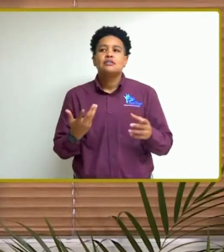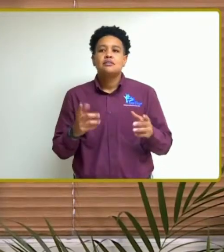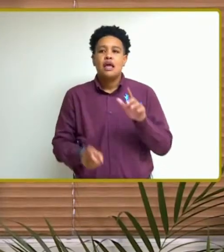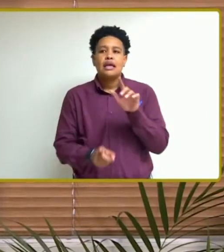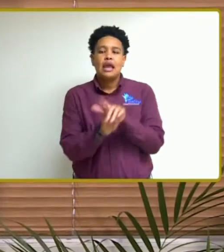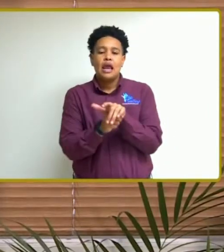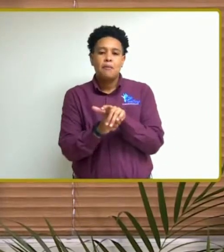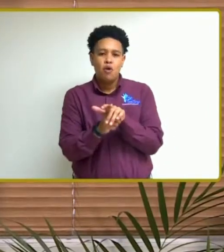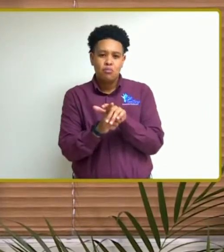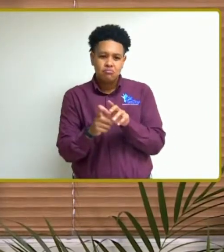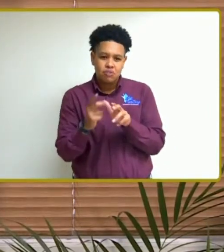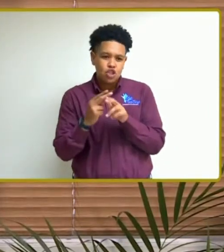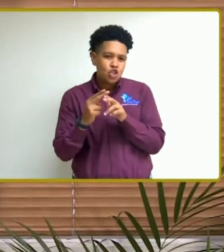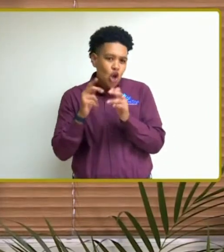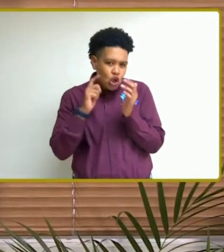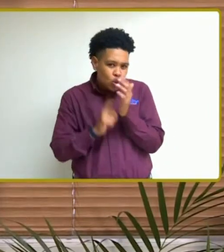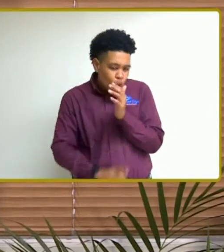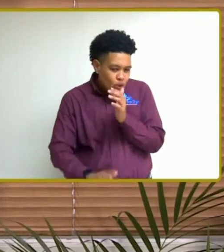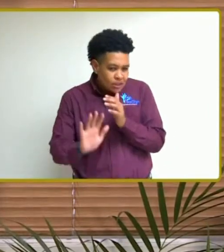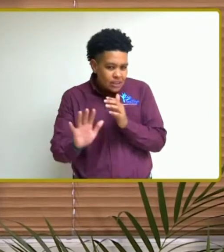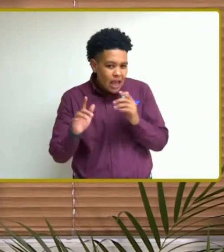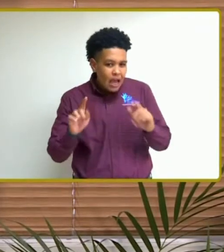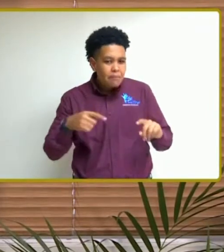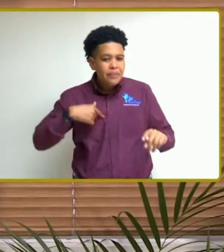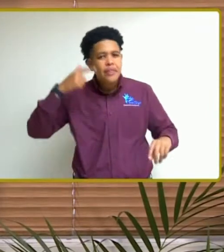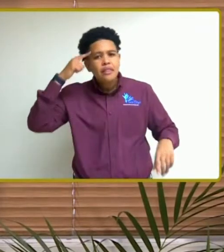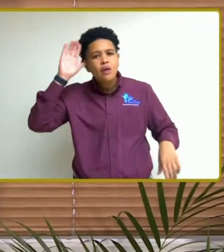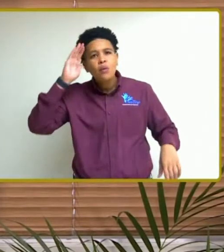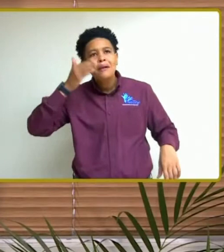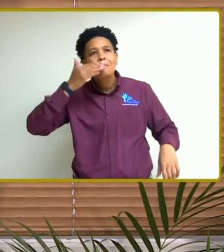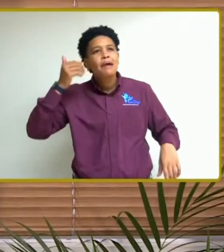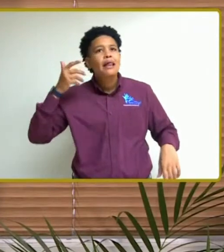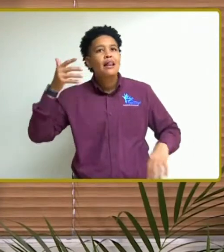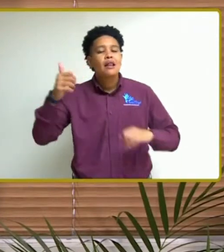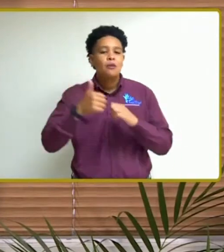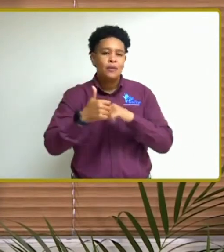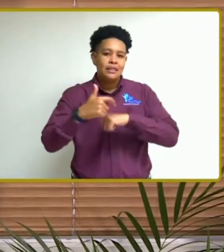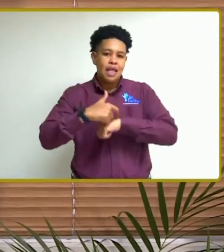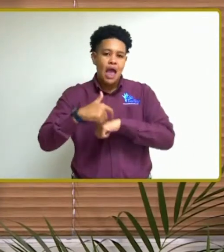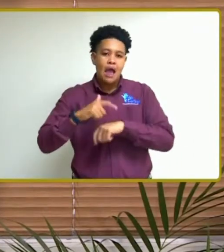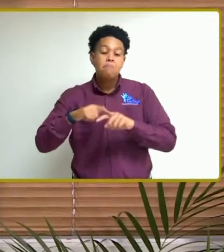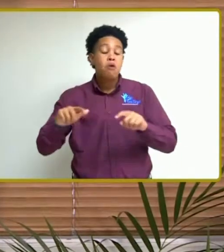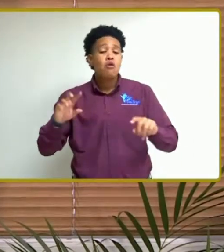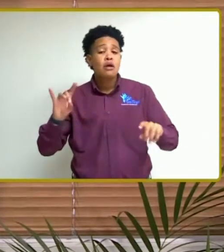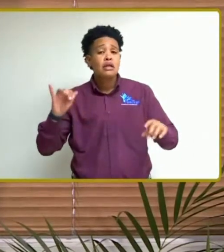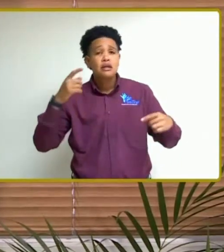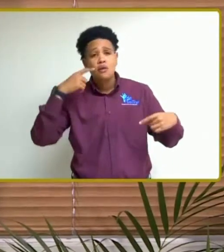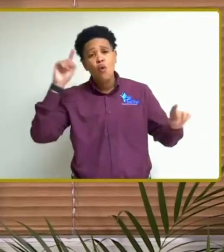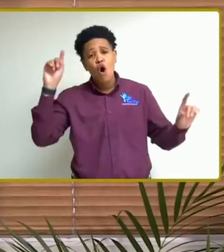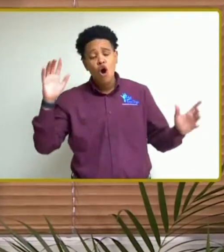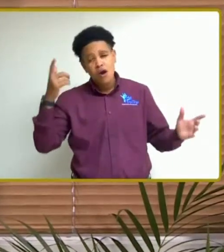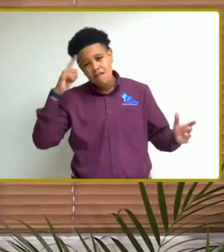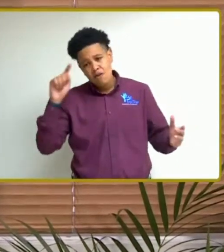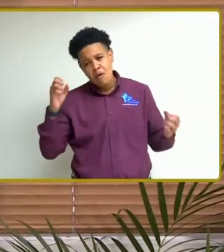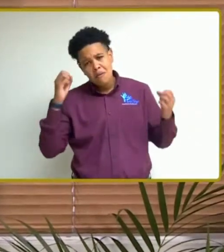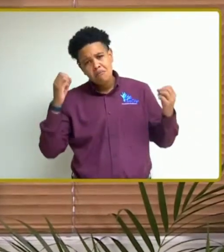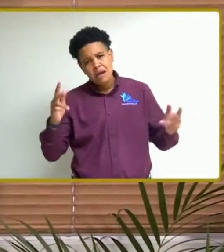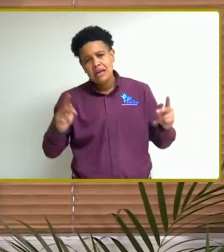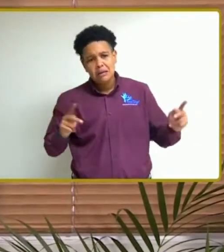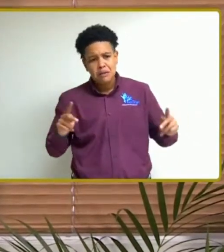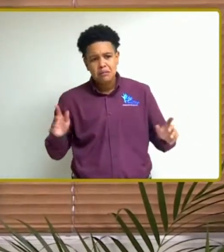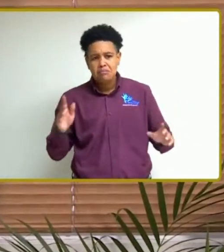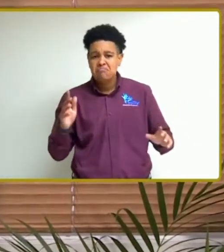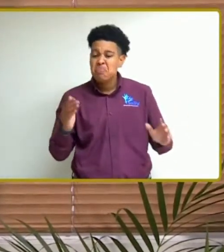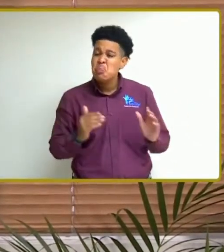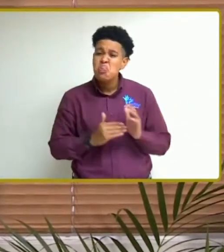up at short notice. I think it will get better with time, but it did work for a number of persons,